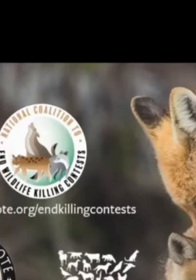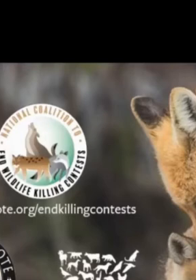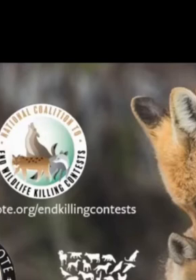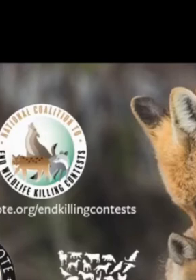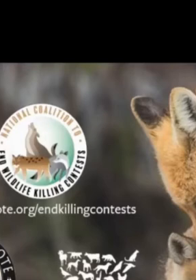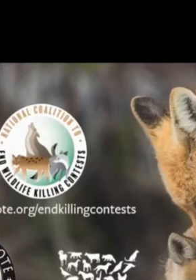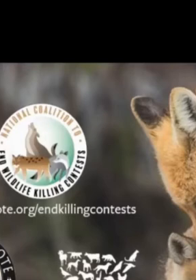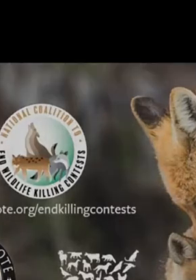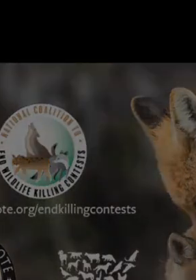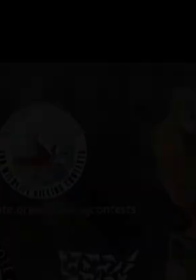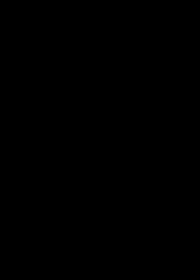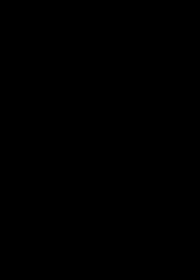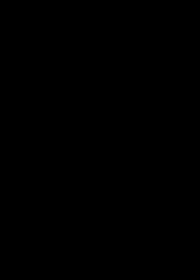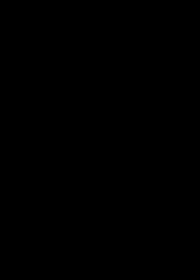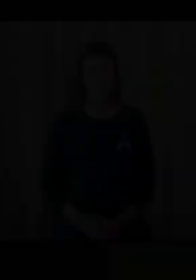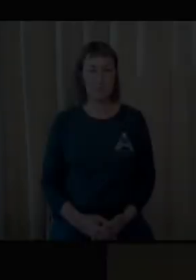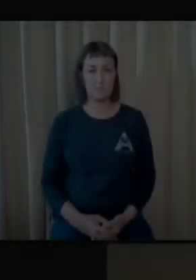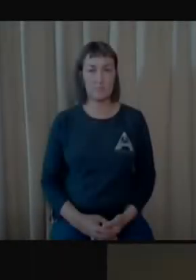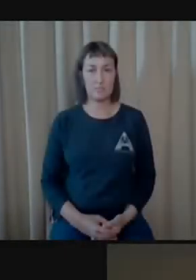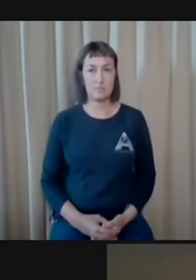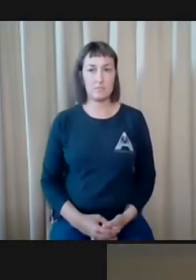Betsy.